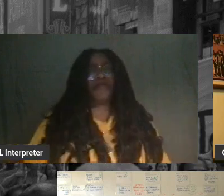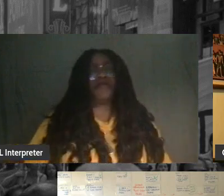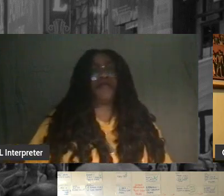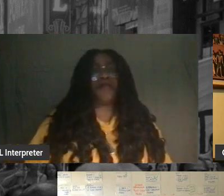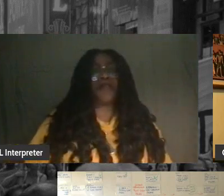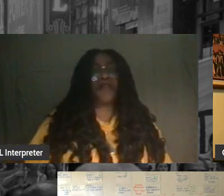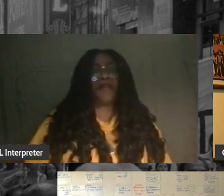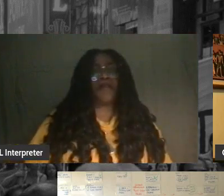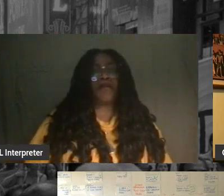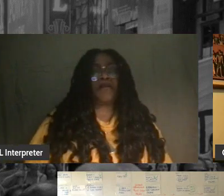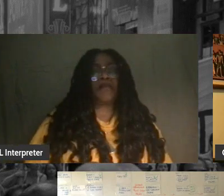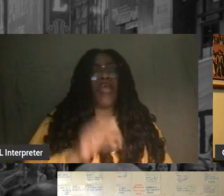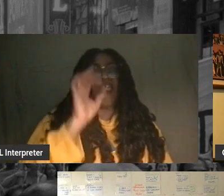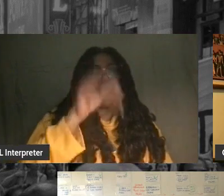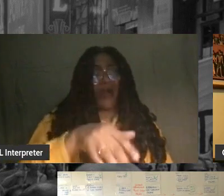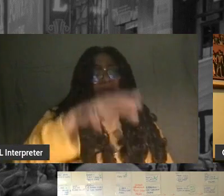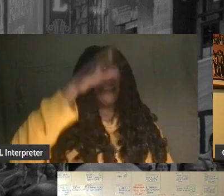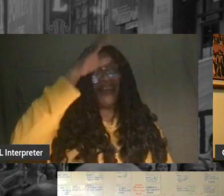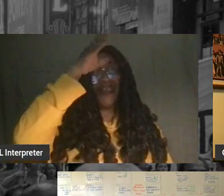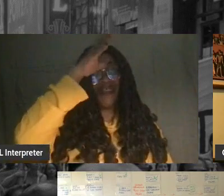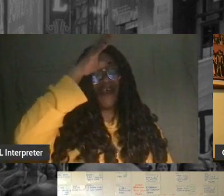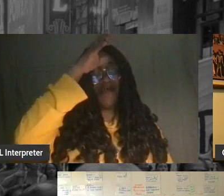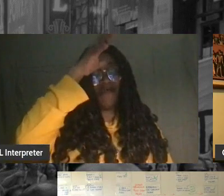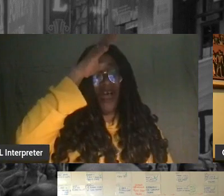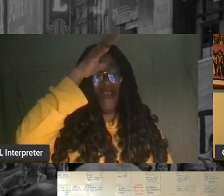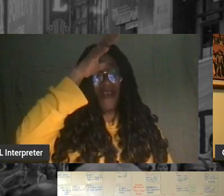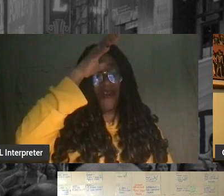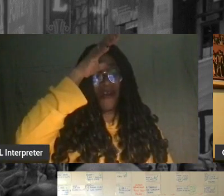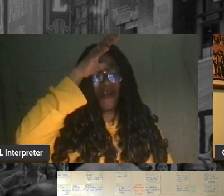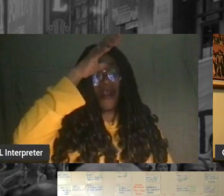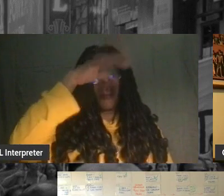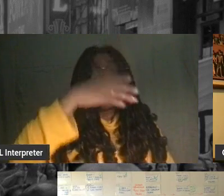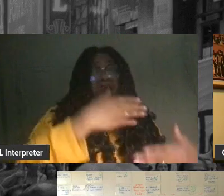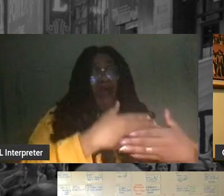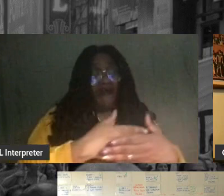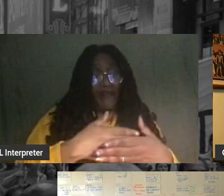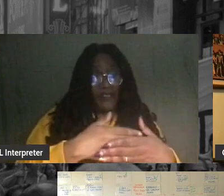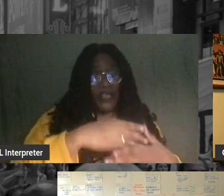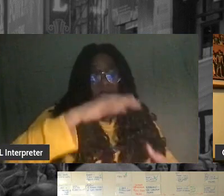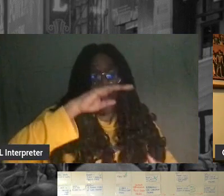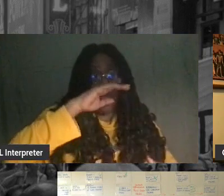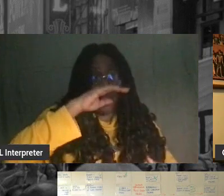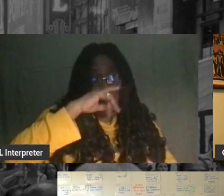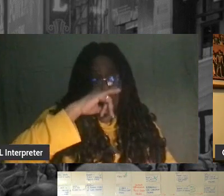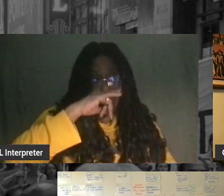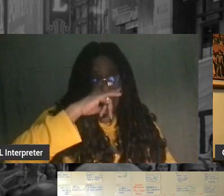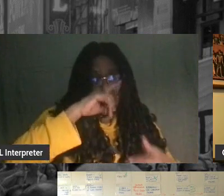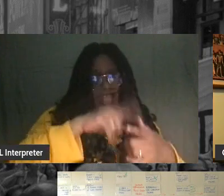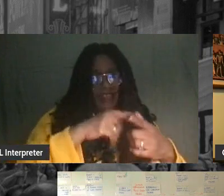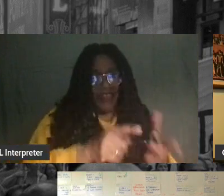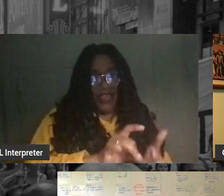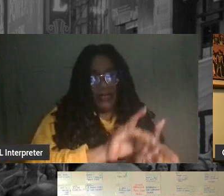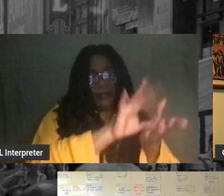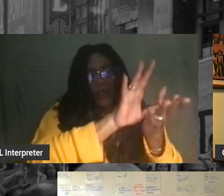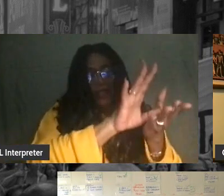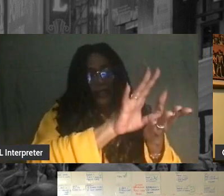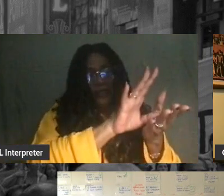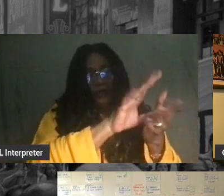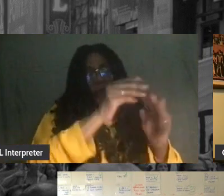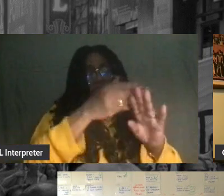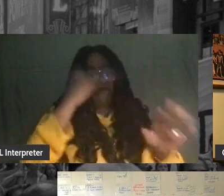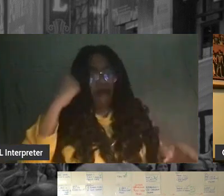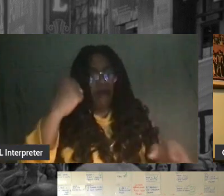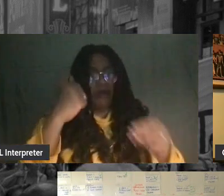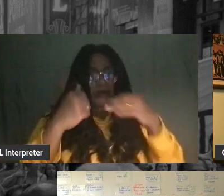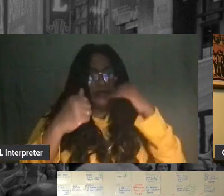who had been the father of her child and who had ditched her very early on.